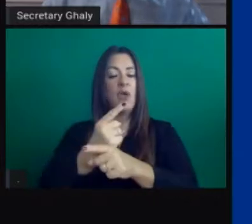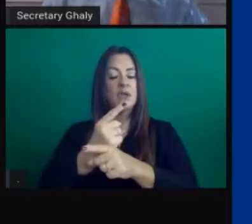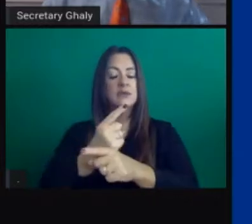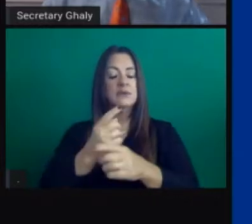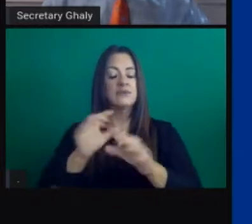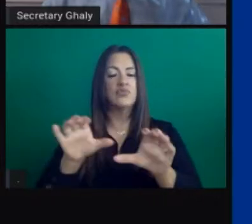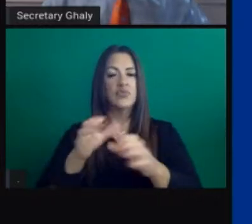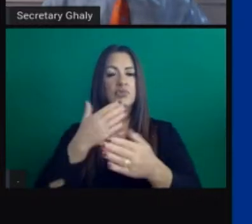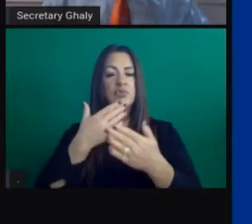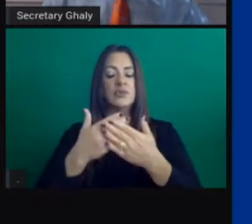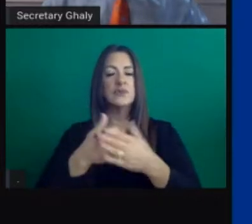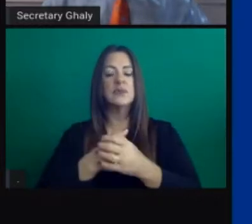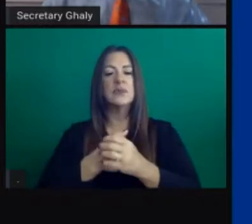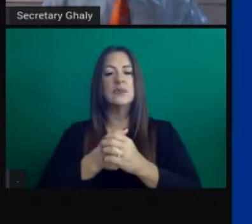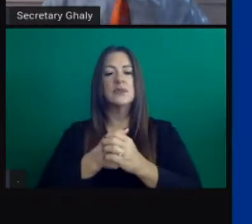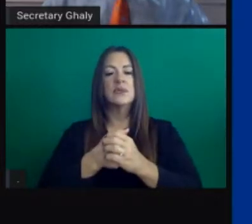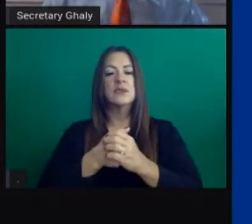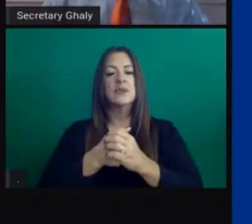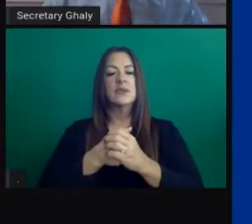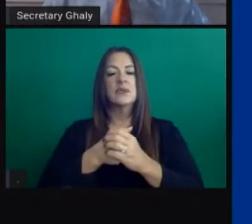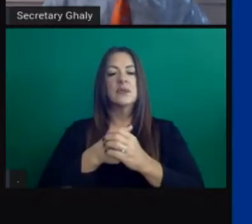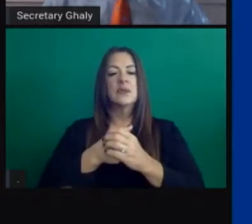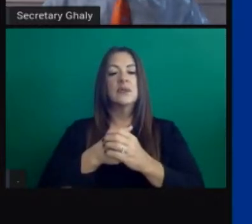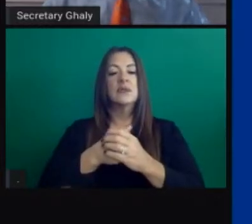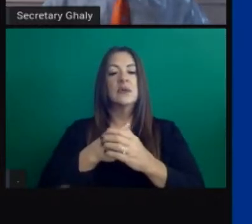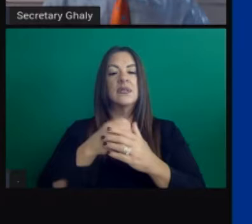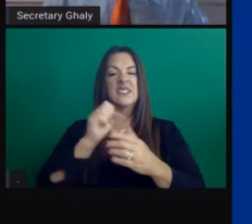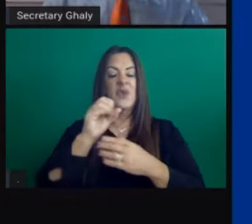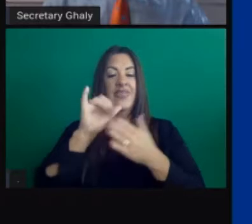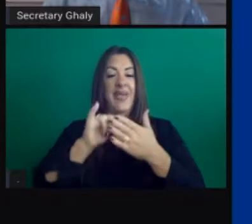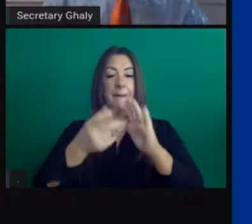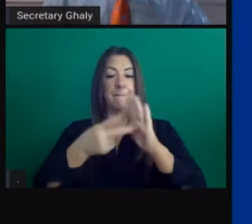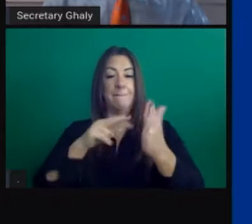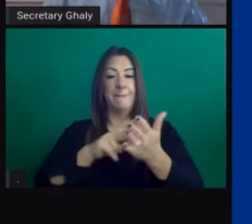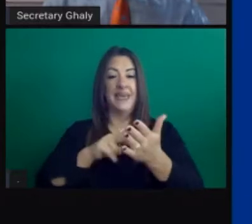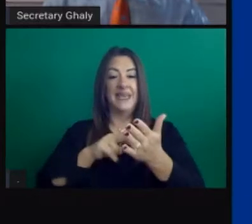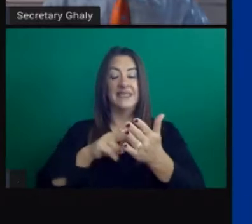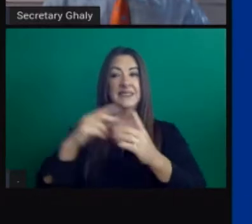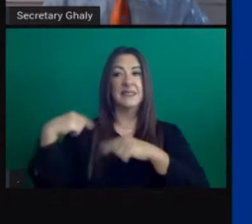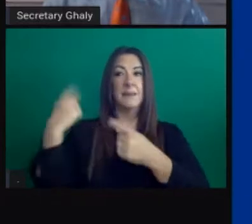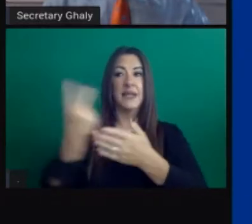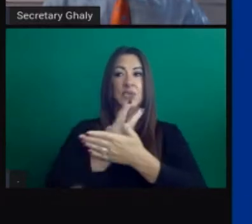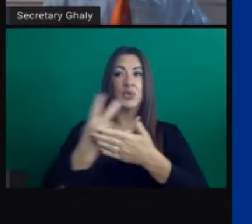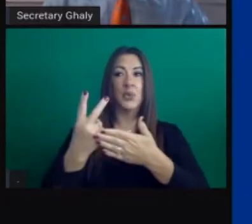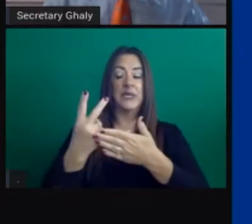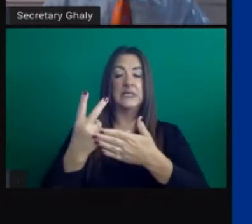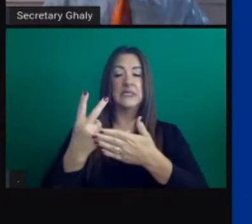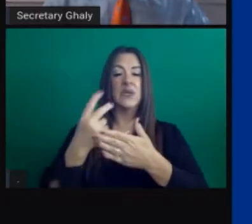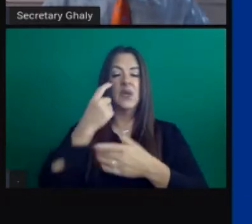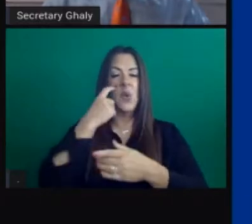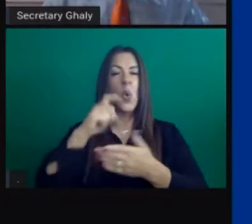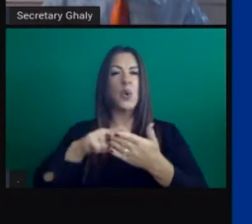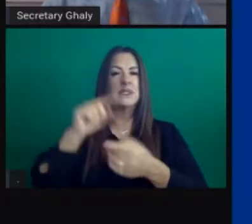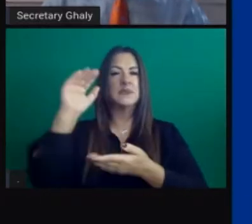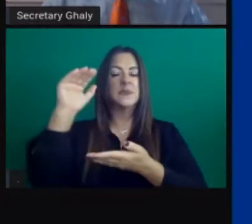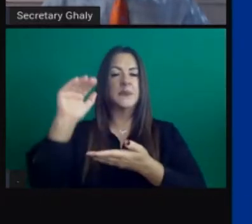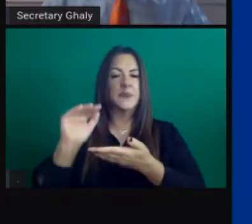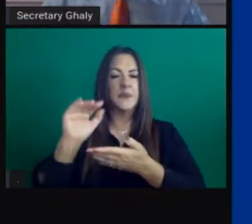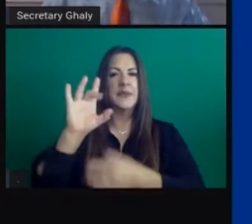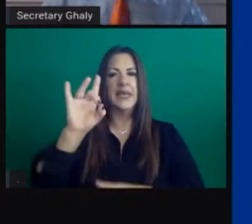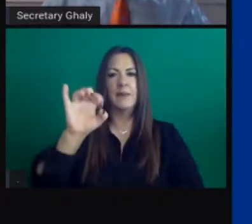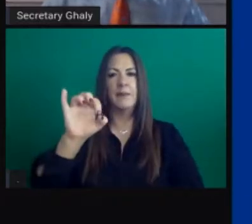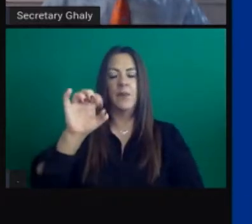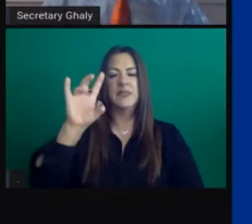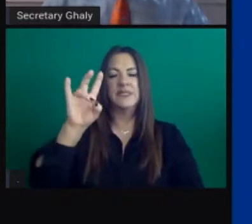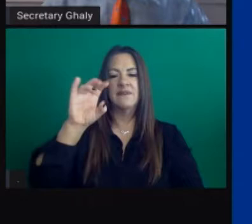data point where we've seen an 8.7% decrease in our 14-day positivity in the last 2 weeks. So